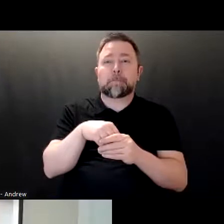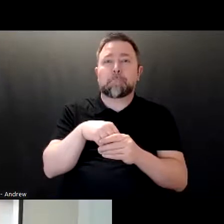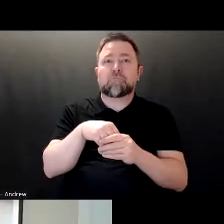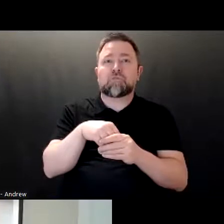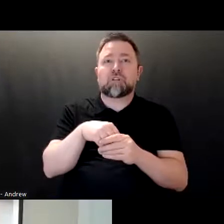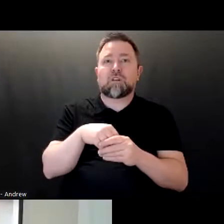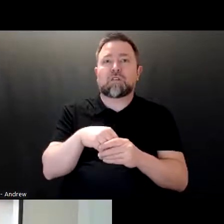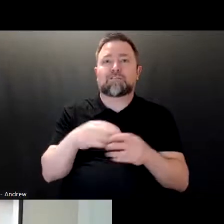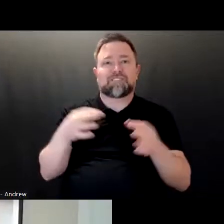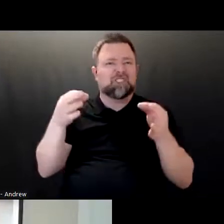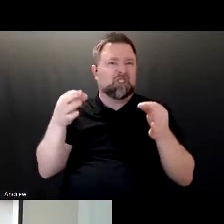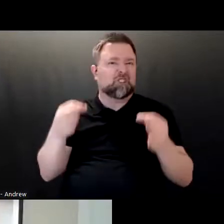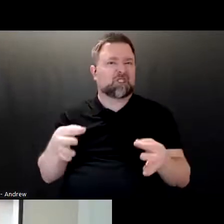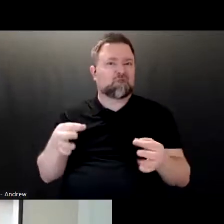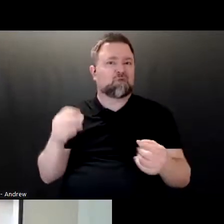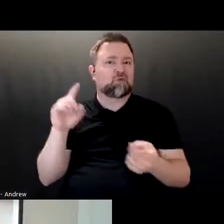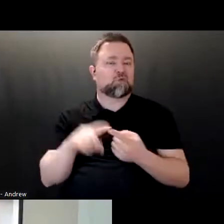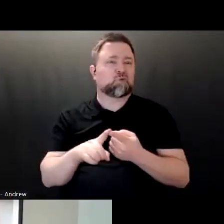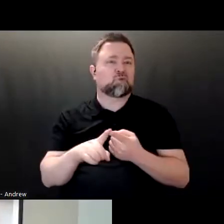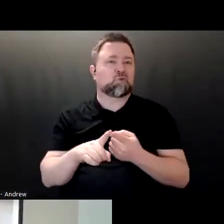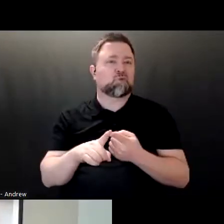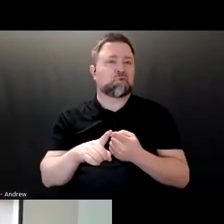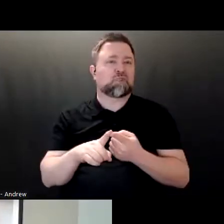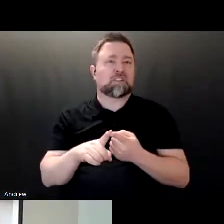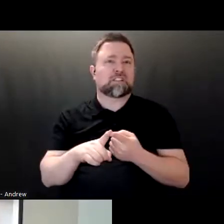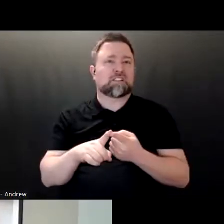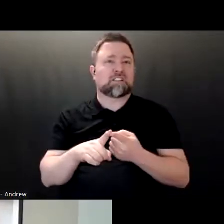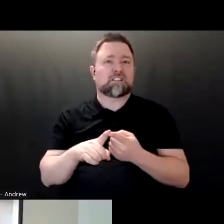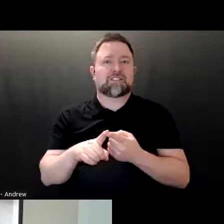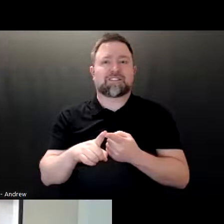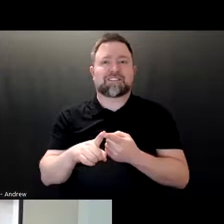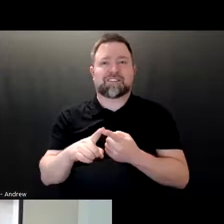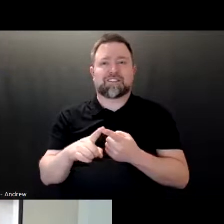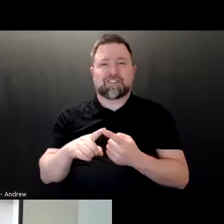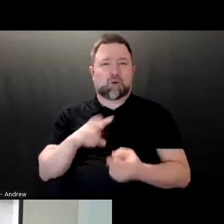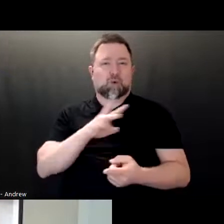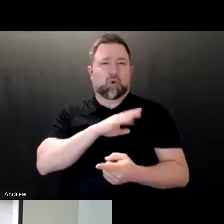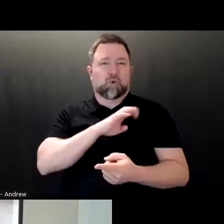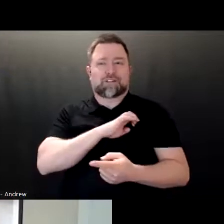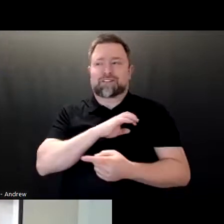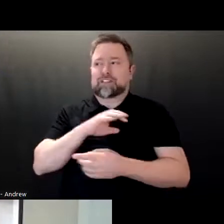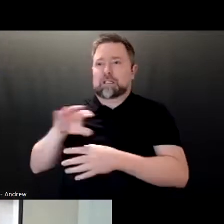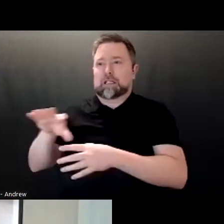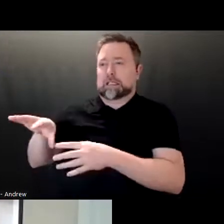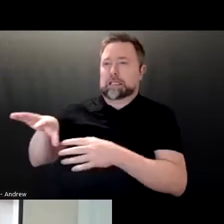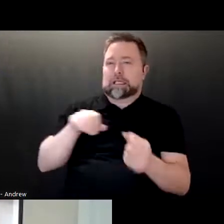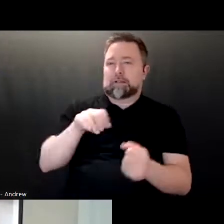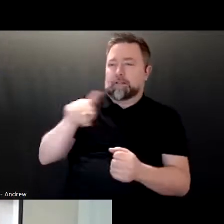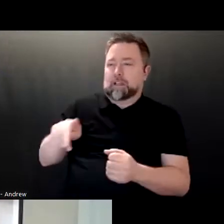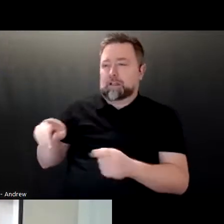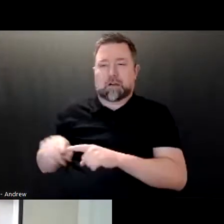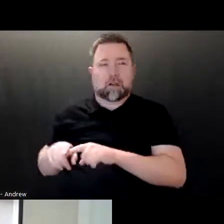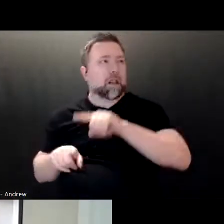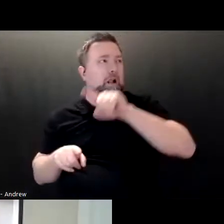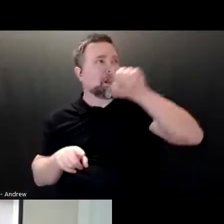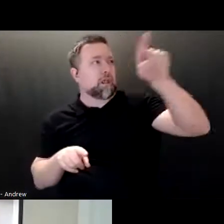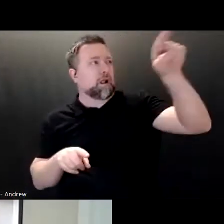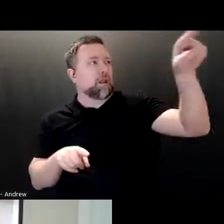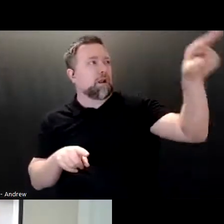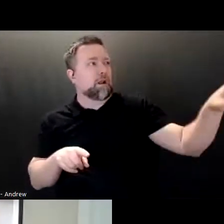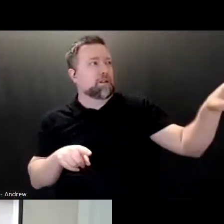these coat pegs are deeply charming, but they are very honorable of the people that they depict and how